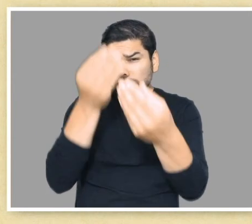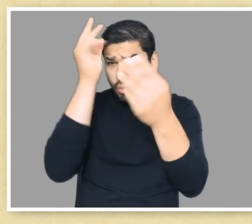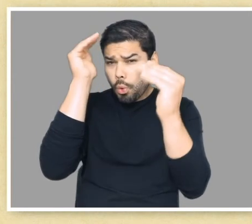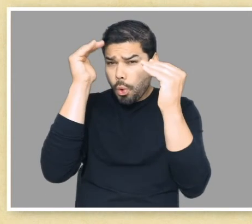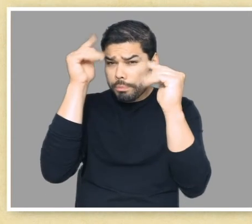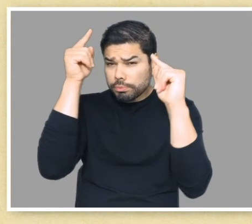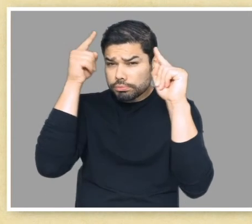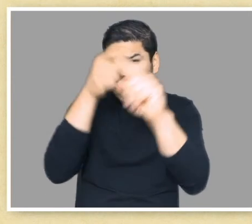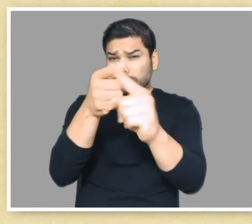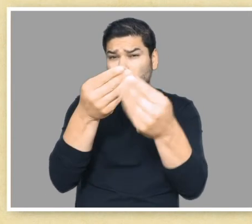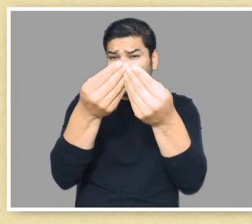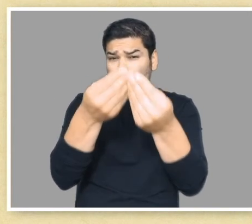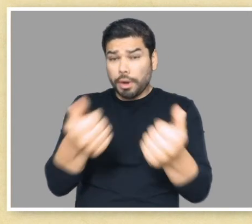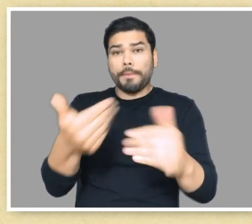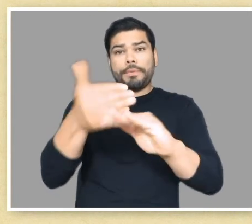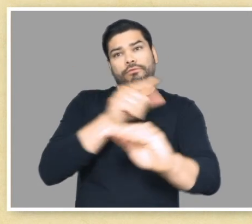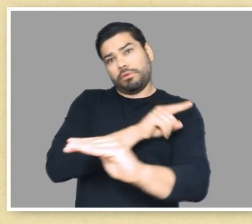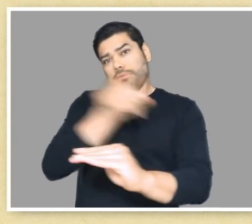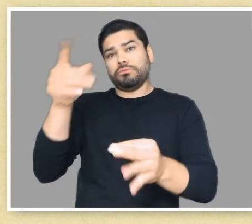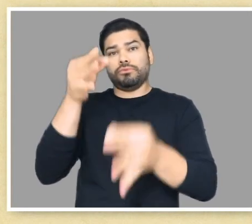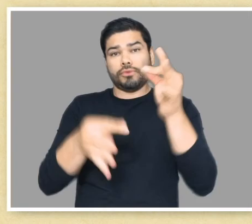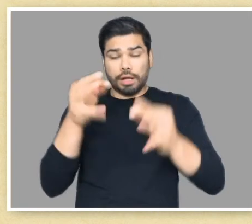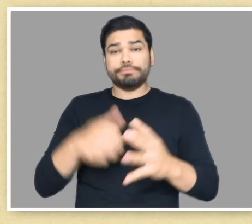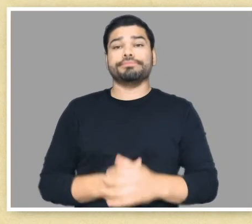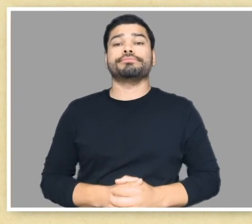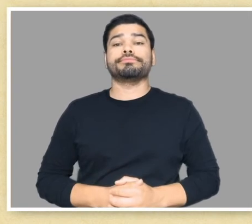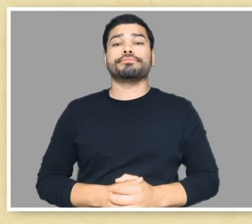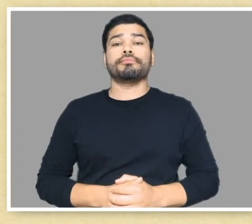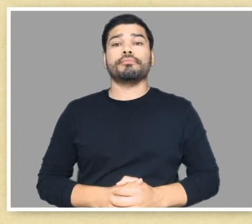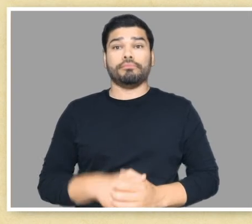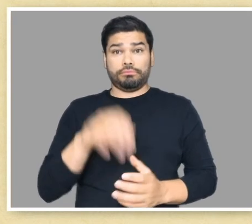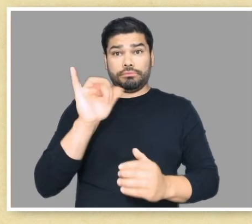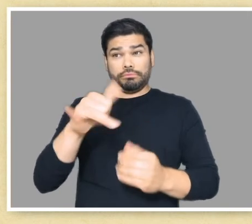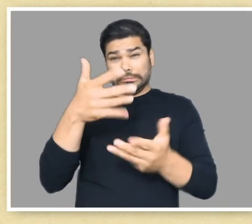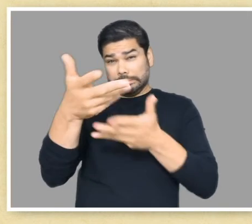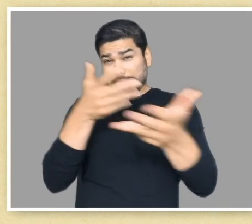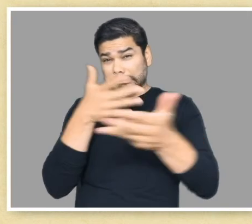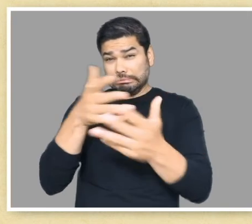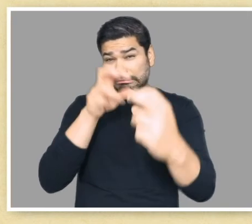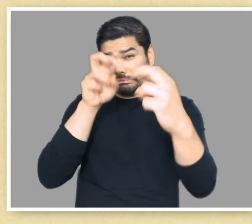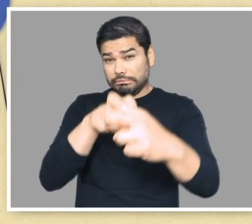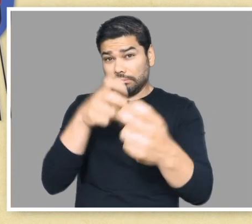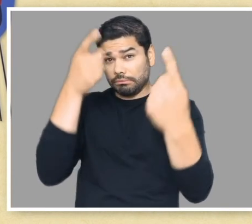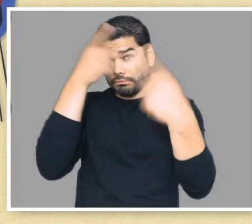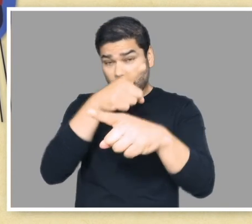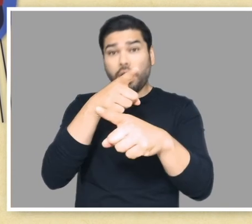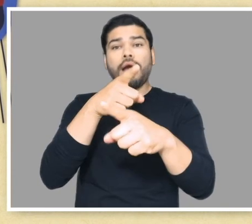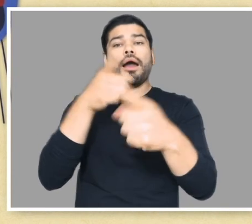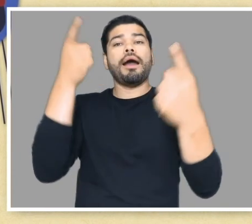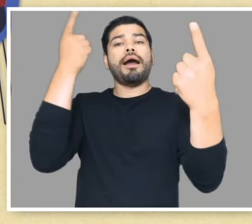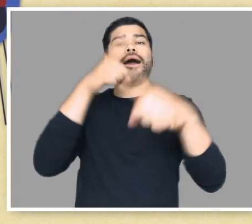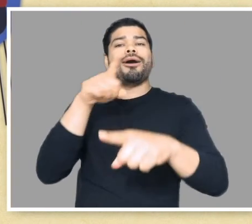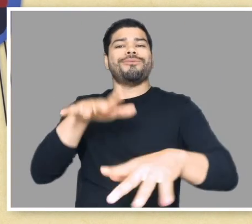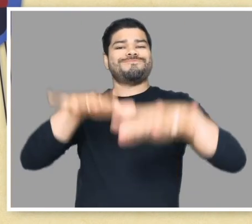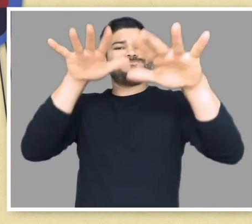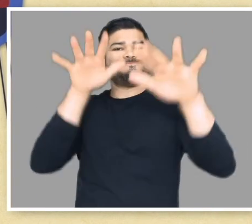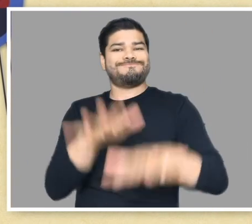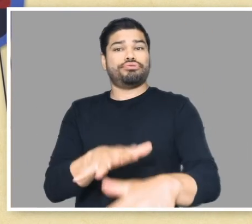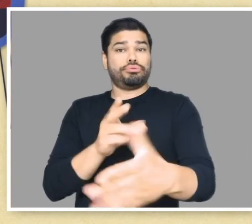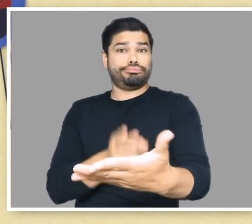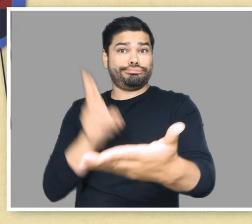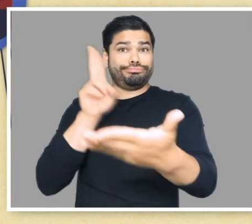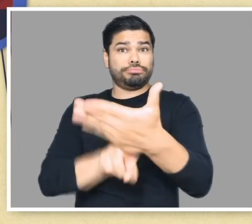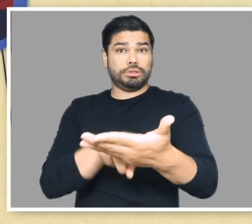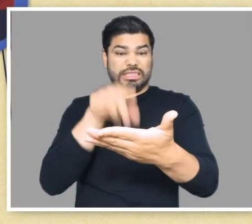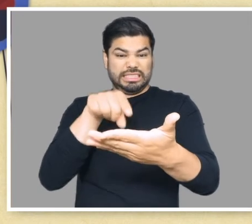stage. There is even a resolution period built into the due process timeline, when the school is required to meet with you to try to resolve